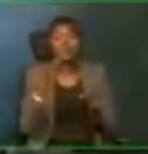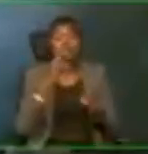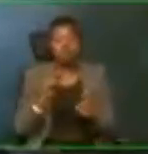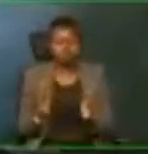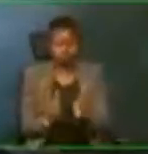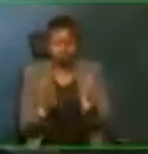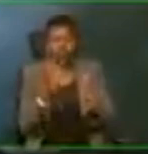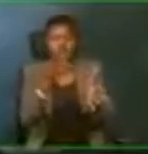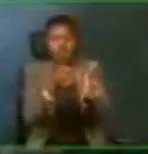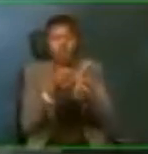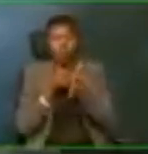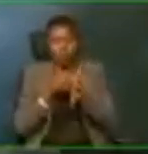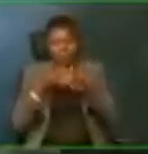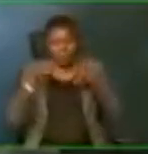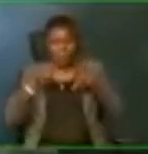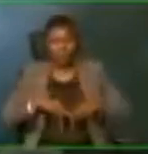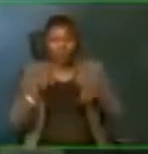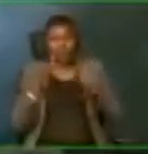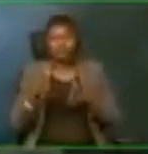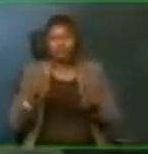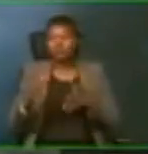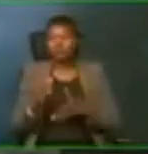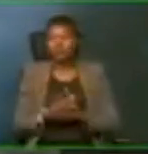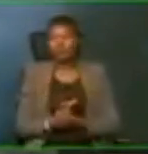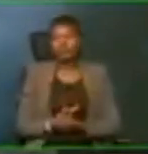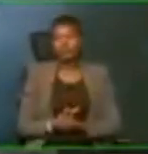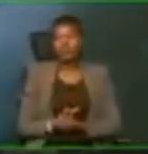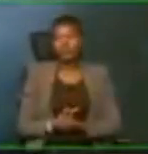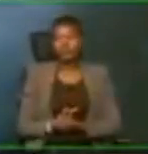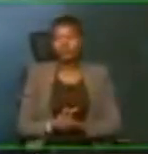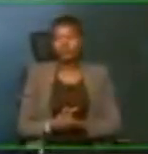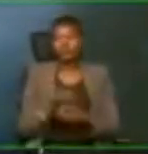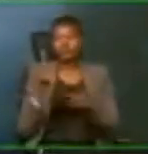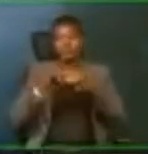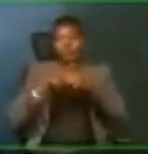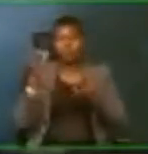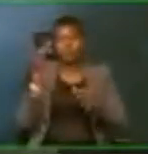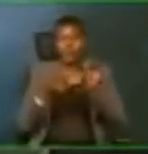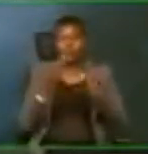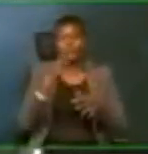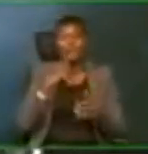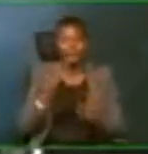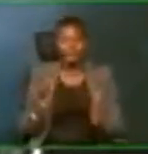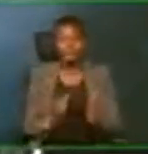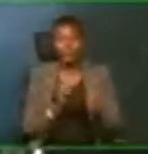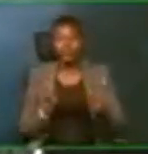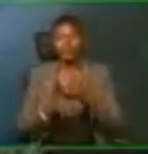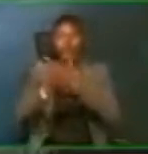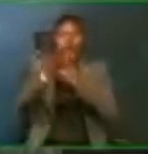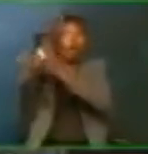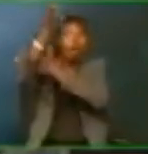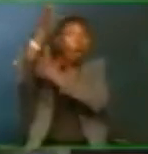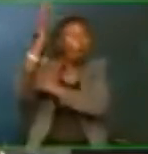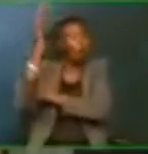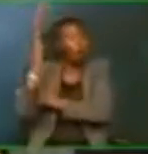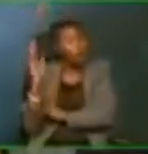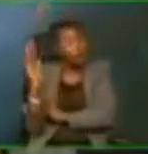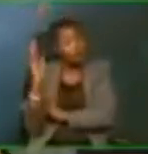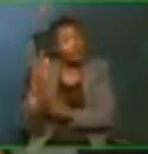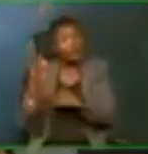agenda. Are you following me? But if you are pursuing God's own agenda,